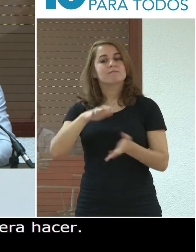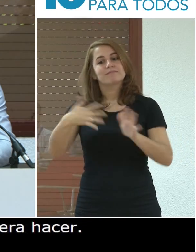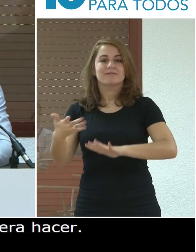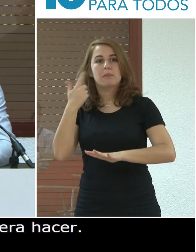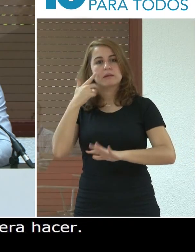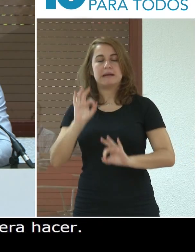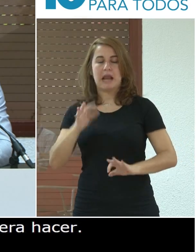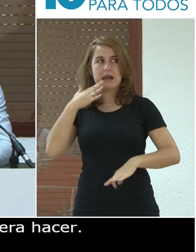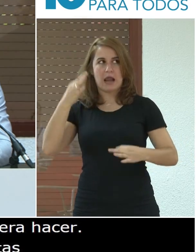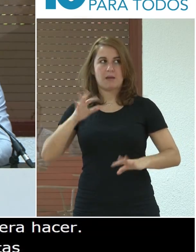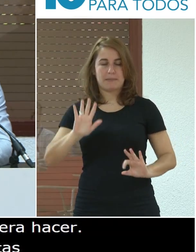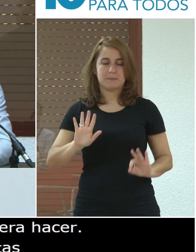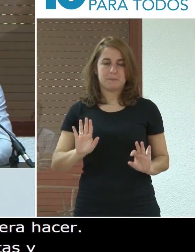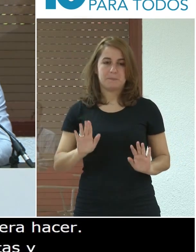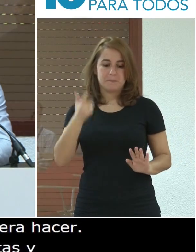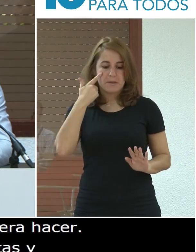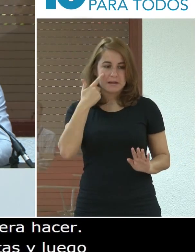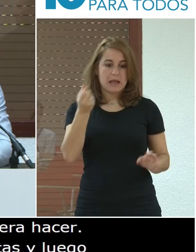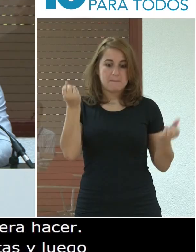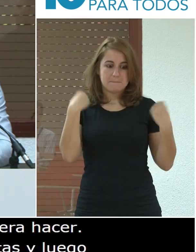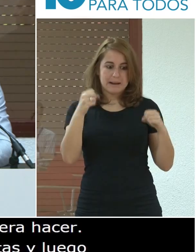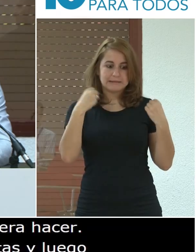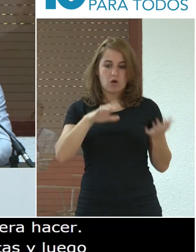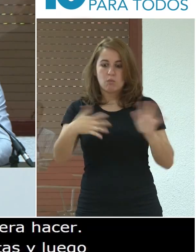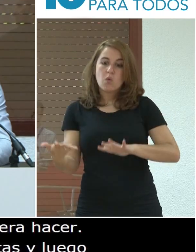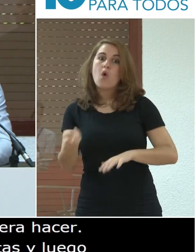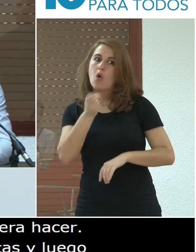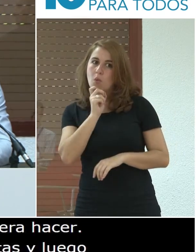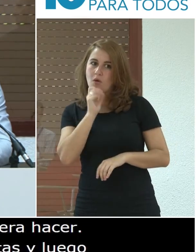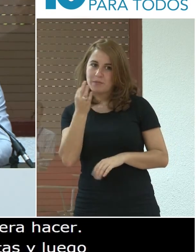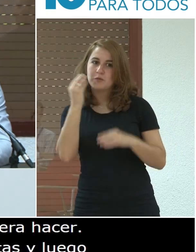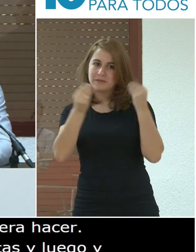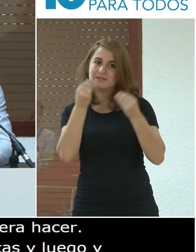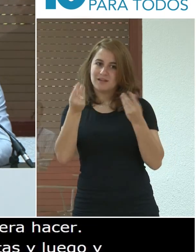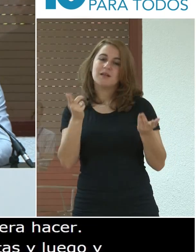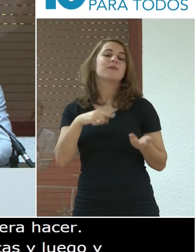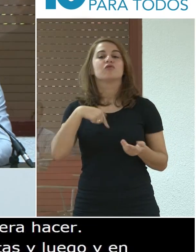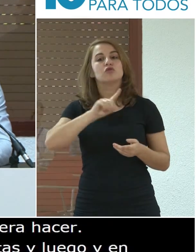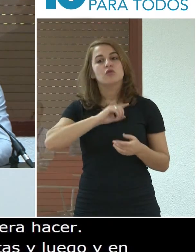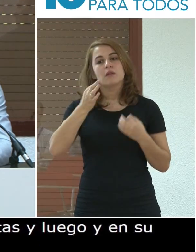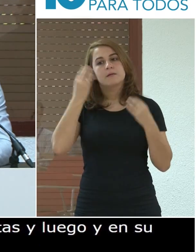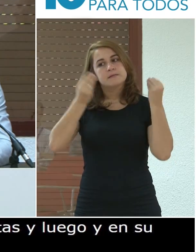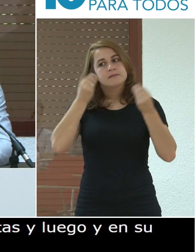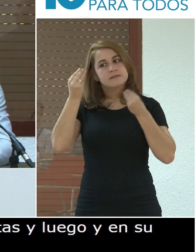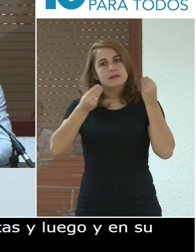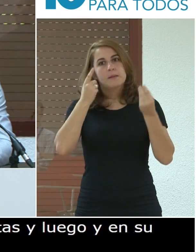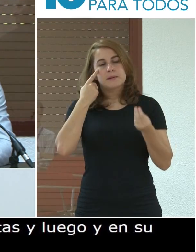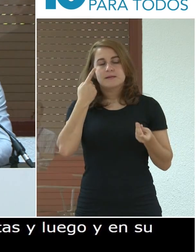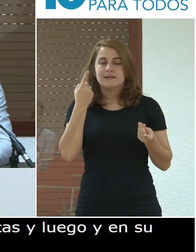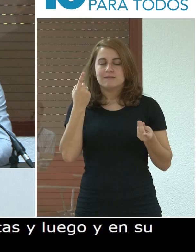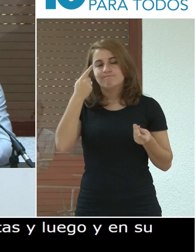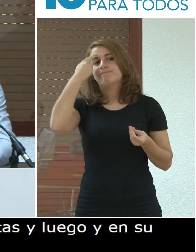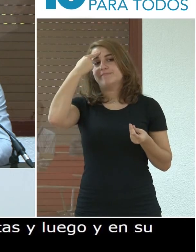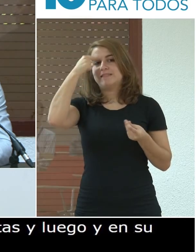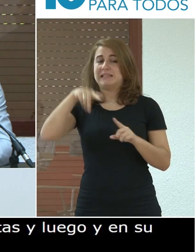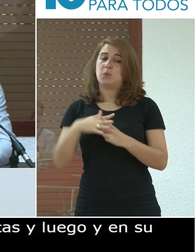In research, we look for answers, and then we have to put our feet on the floor and say, what are the practical applications